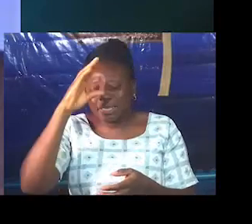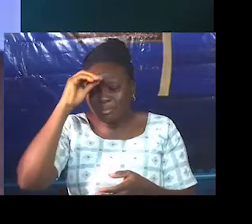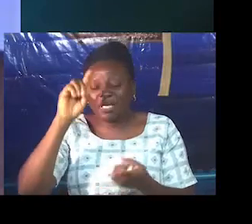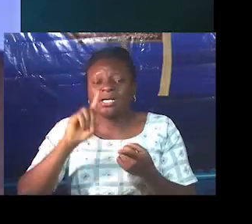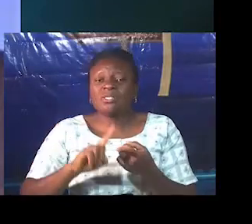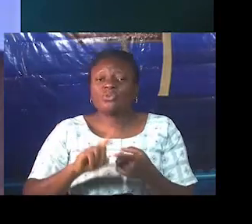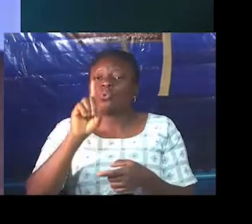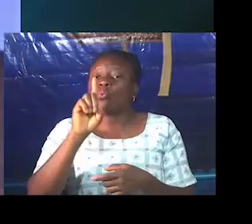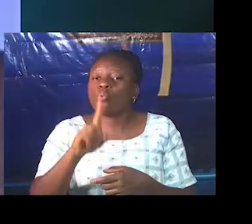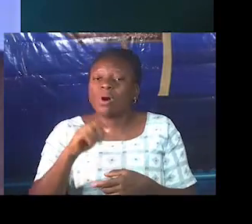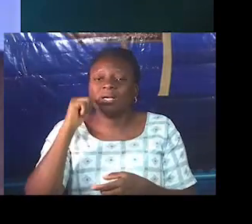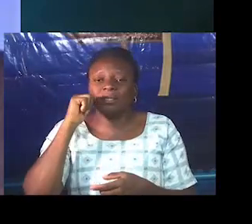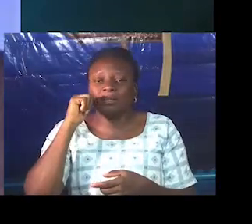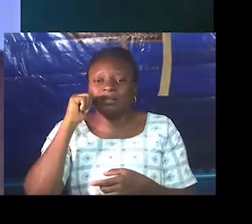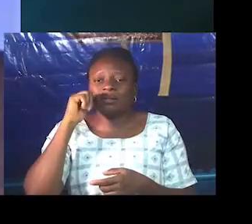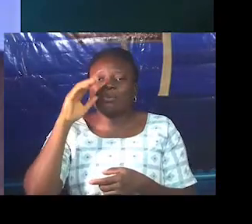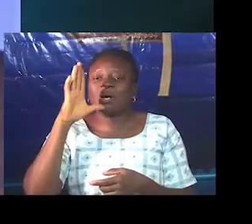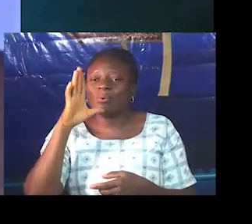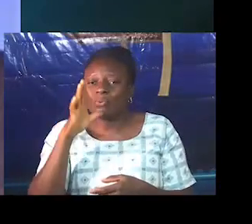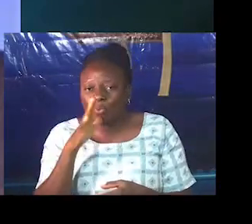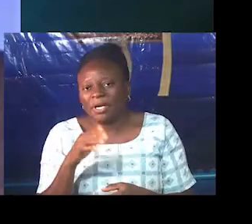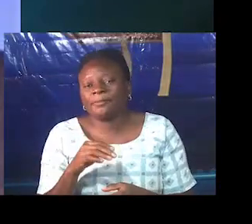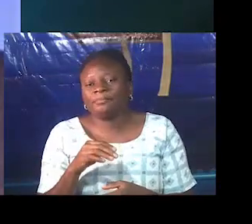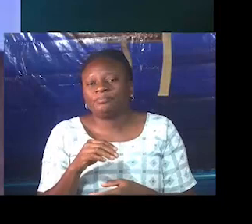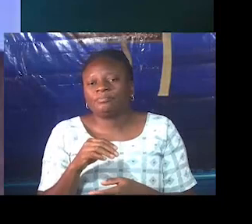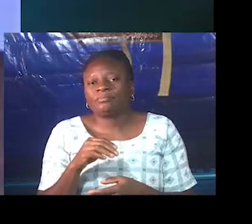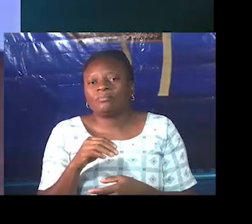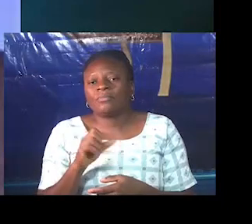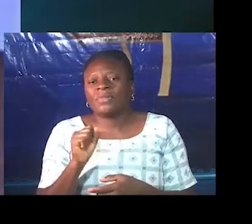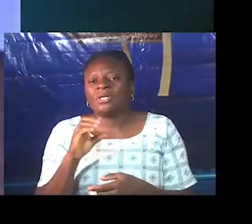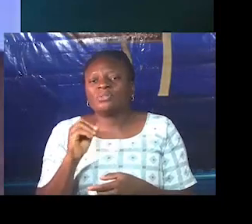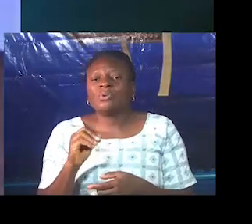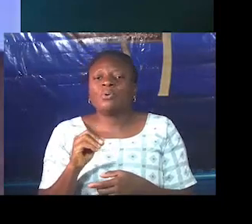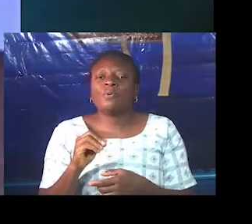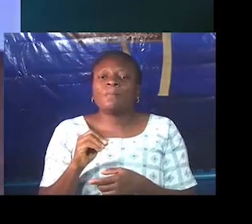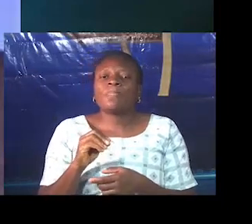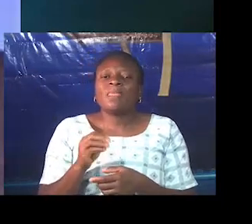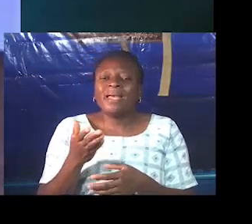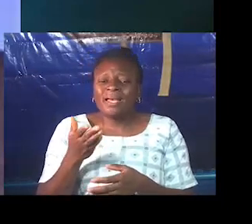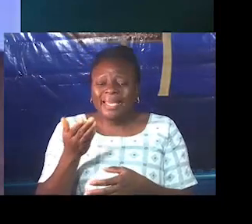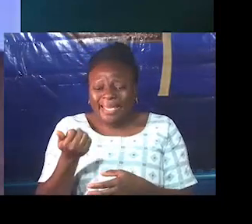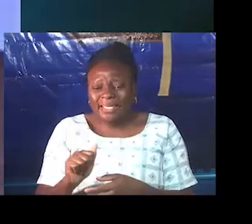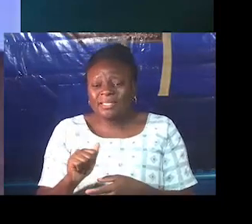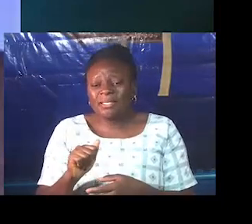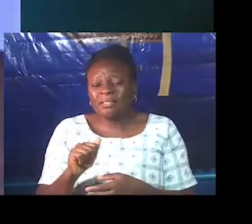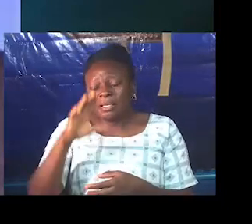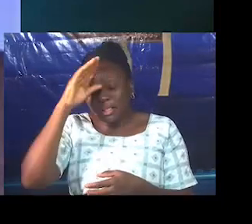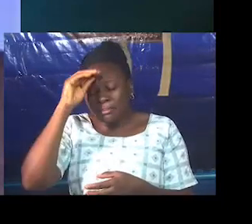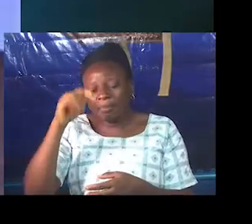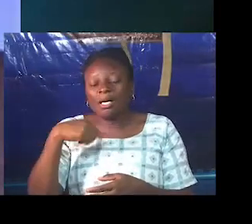has put away his wife and is living in bitterness. He must go and reconcile with his wife and